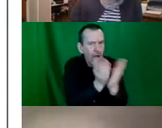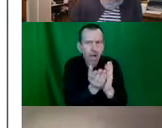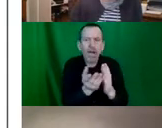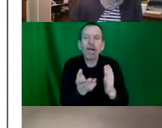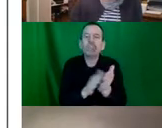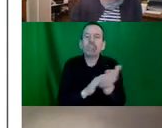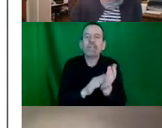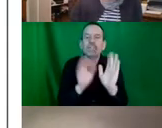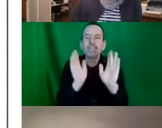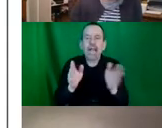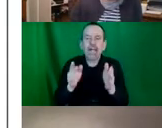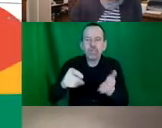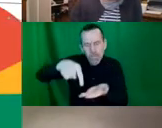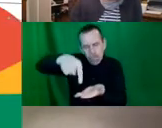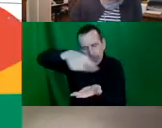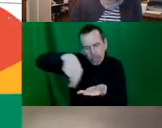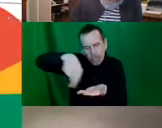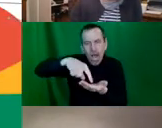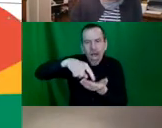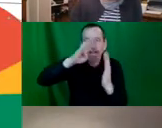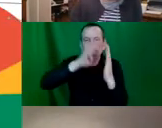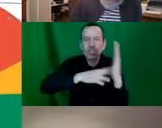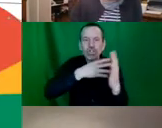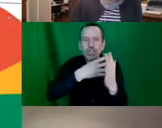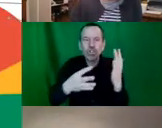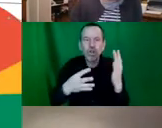chart for each quarter.